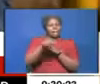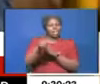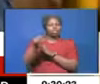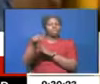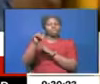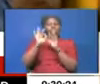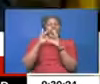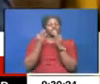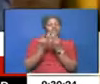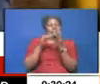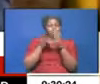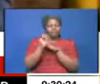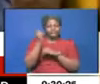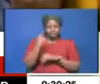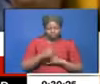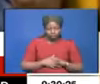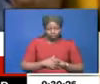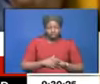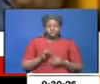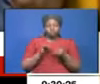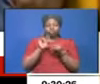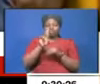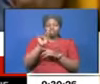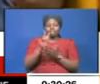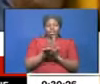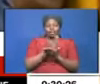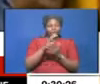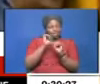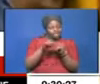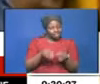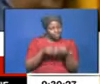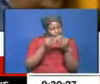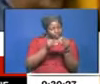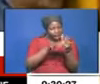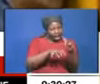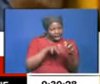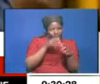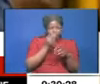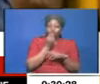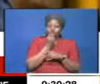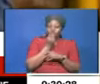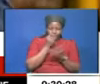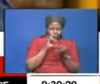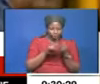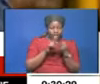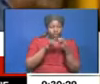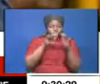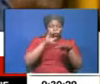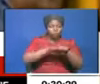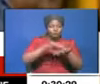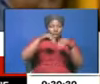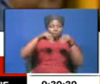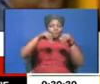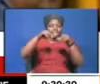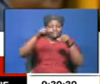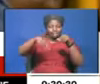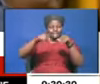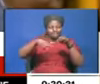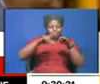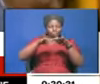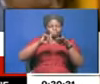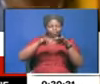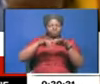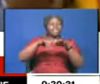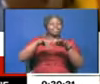sector so that we can provide animal feed, we can provide good quality seed, we can provide good quality